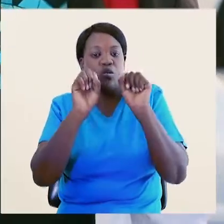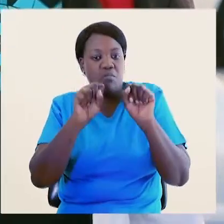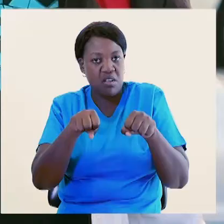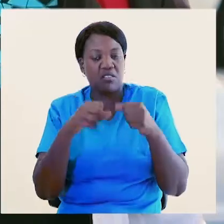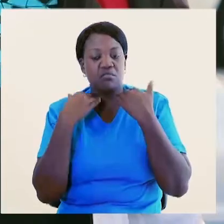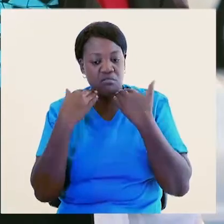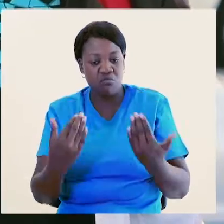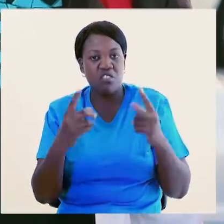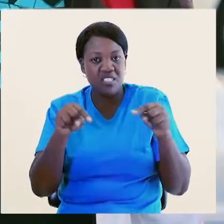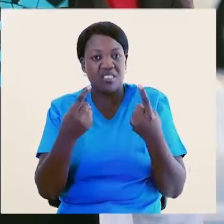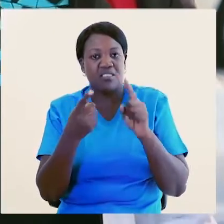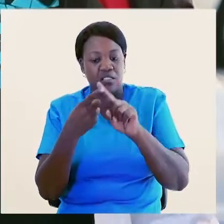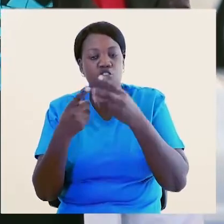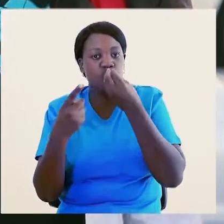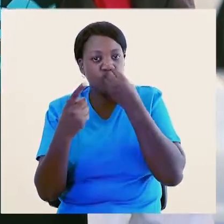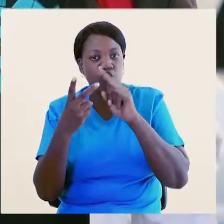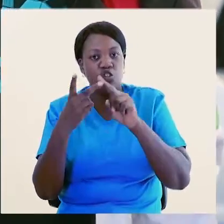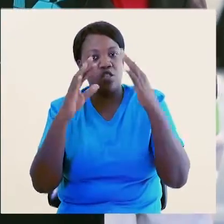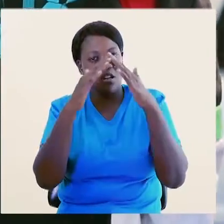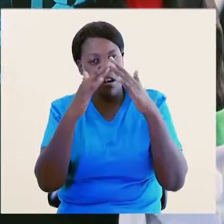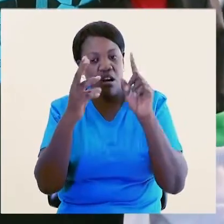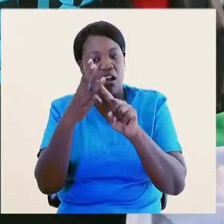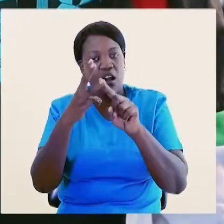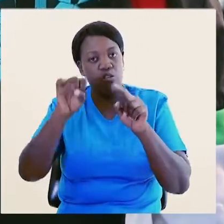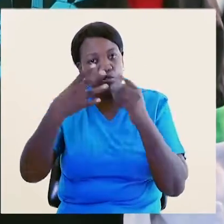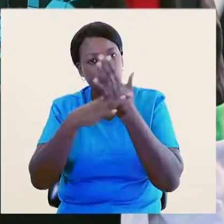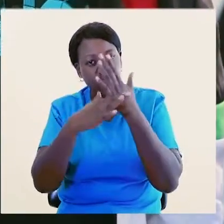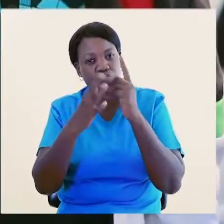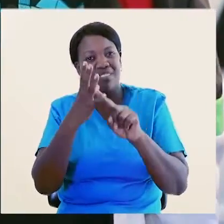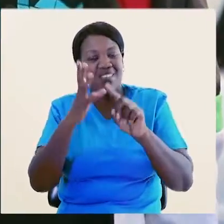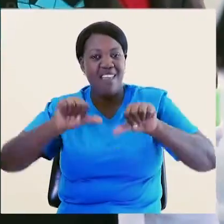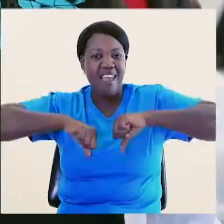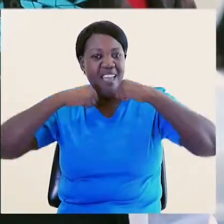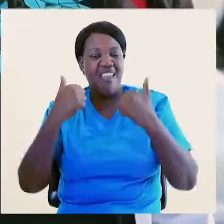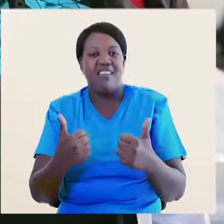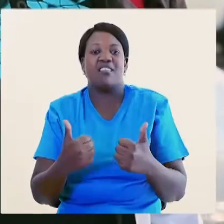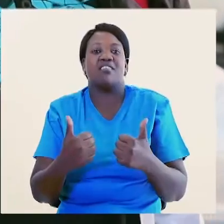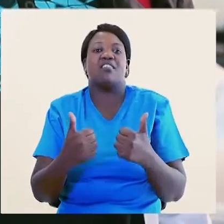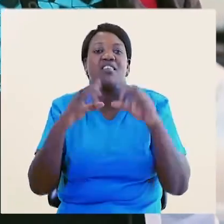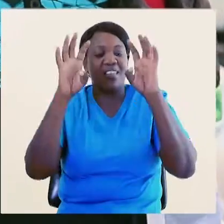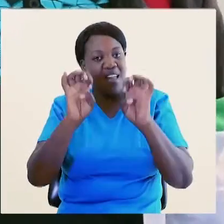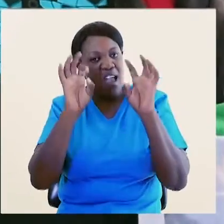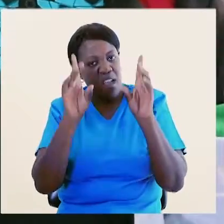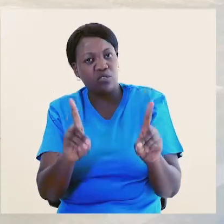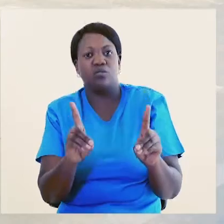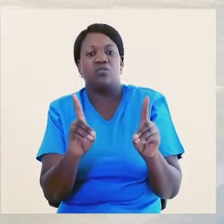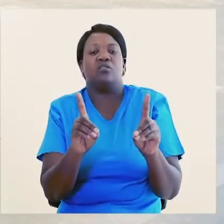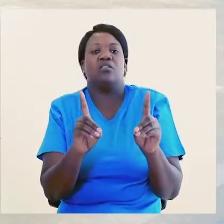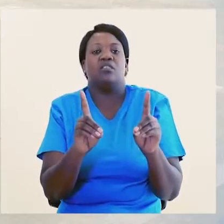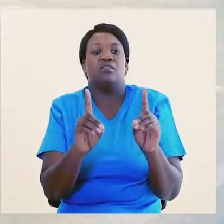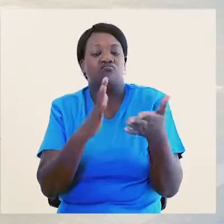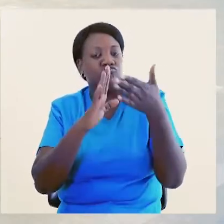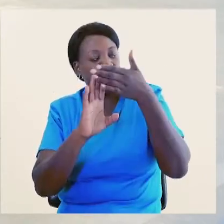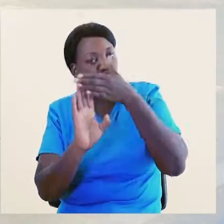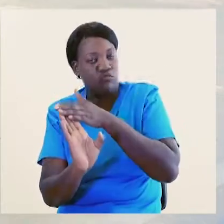which are food, housing, jobs, health services, education,